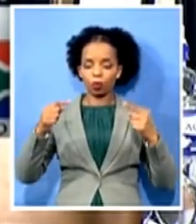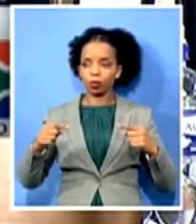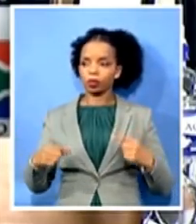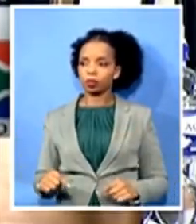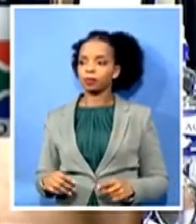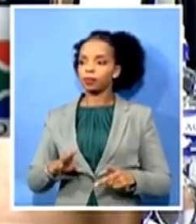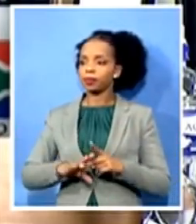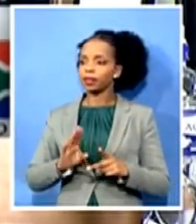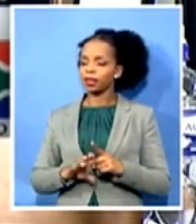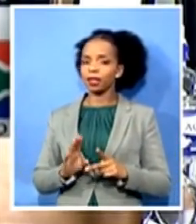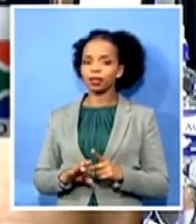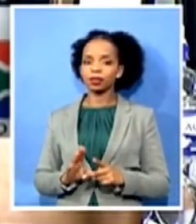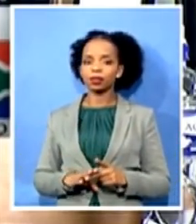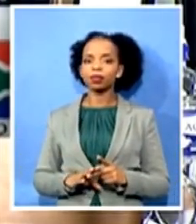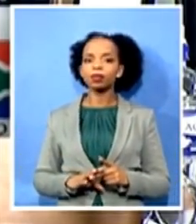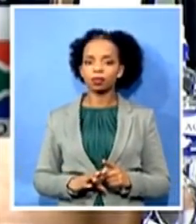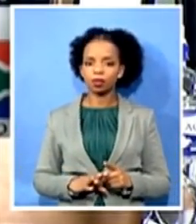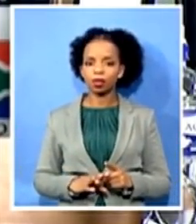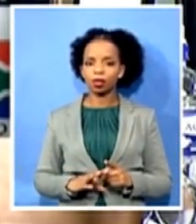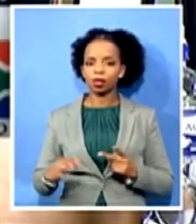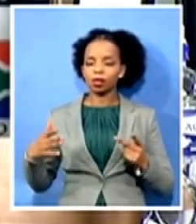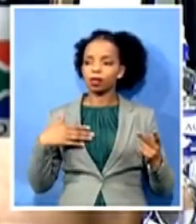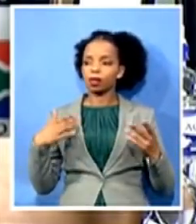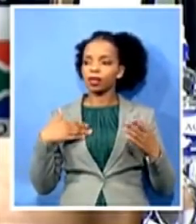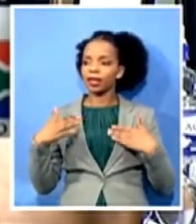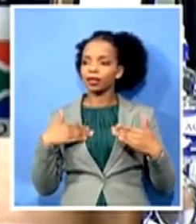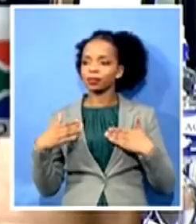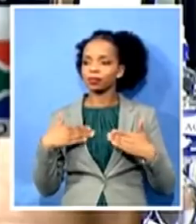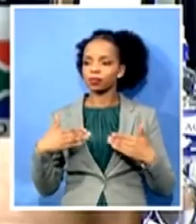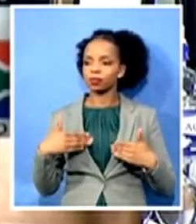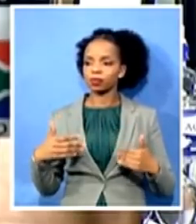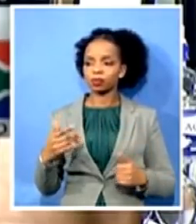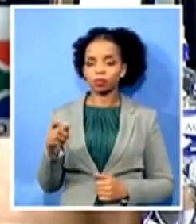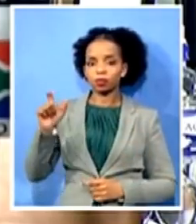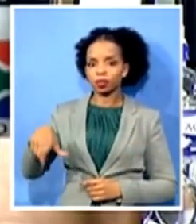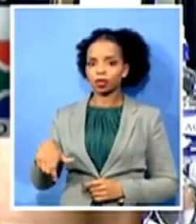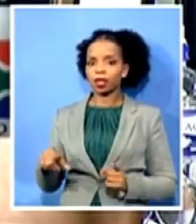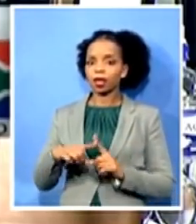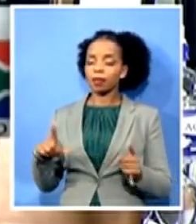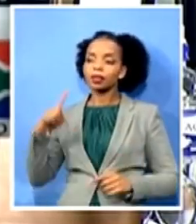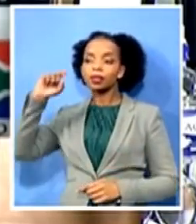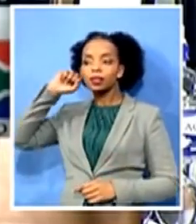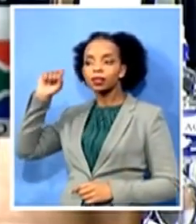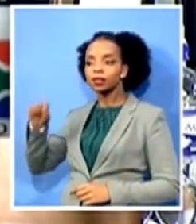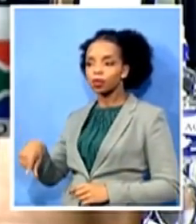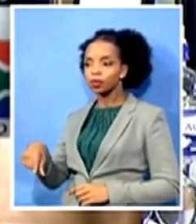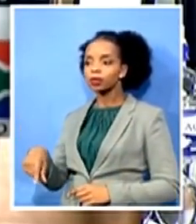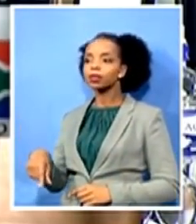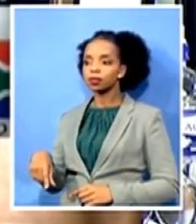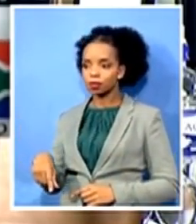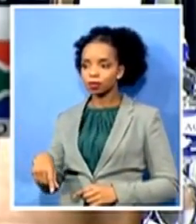so at no stage I had ignored, as far as I can remember, a